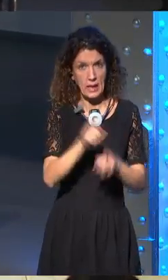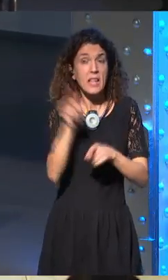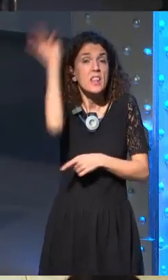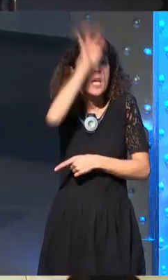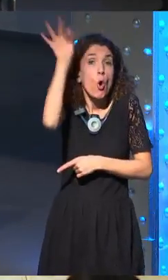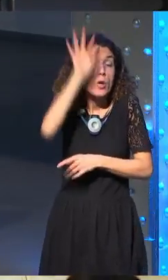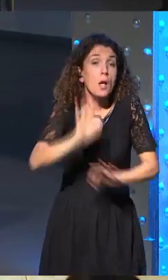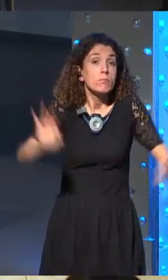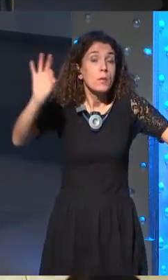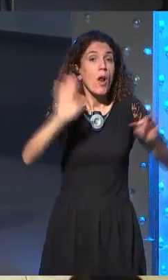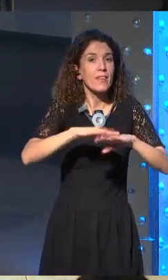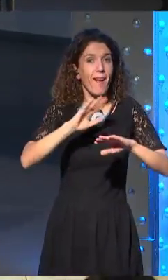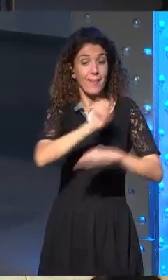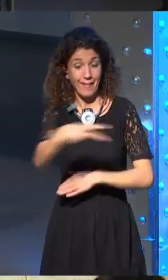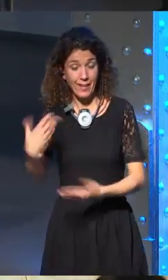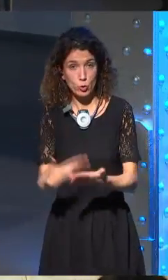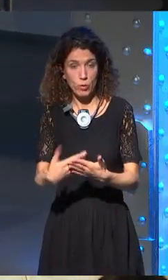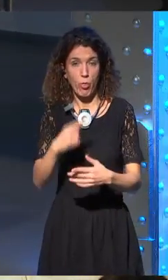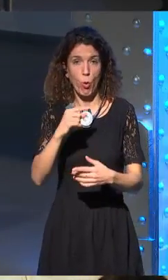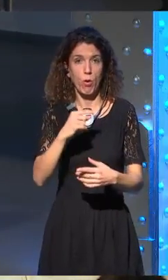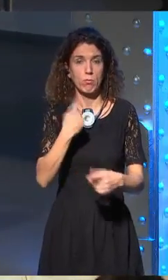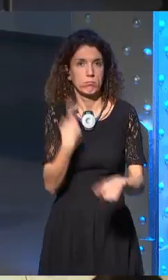is the exact opposite.